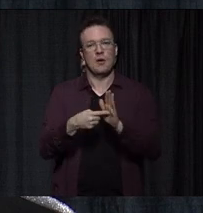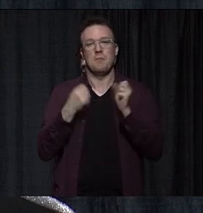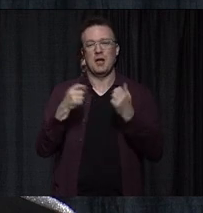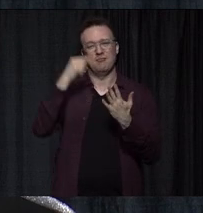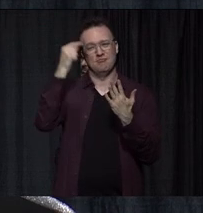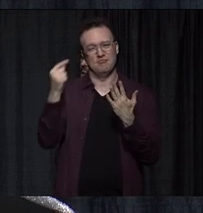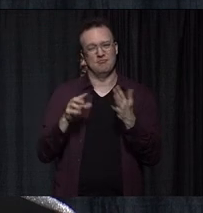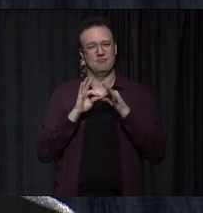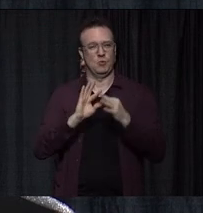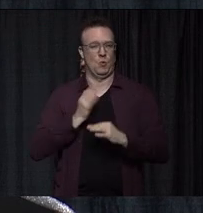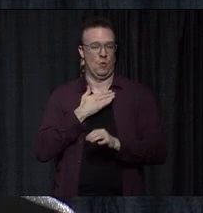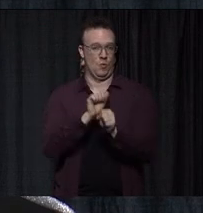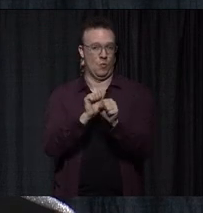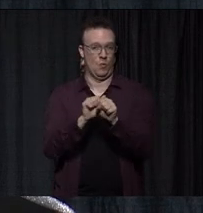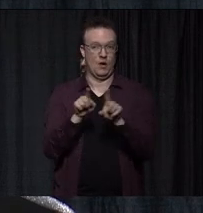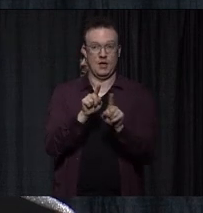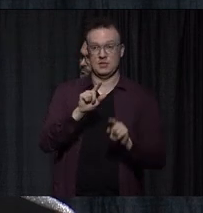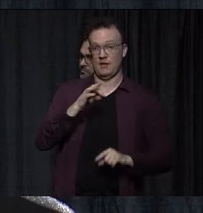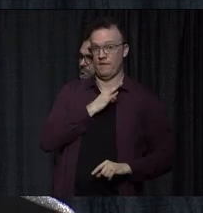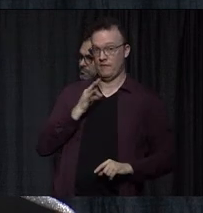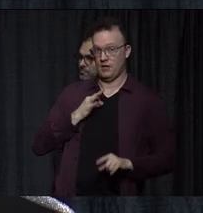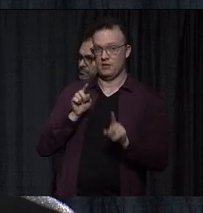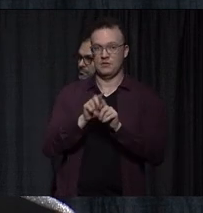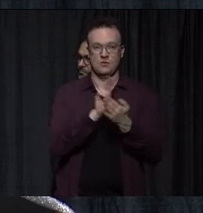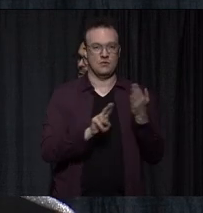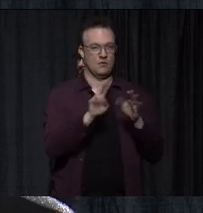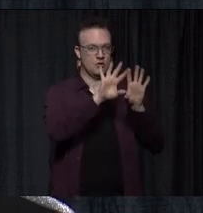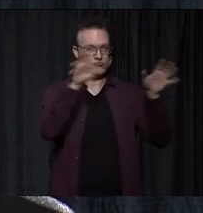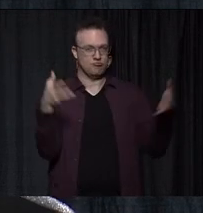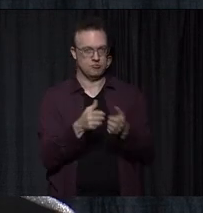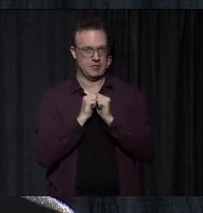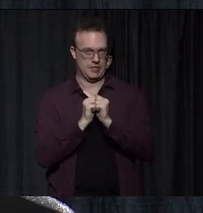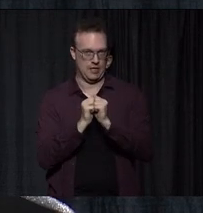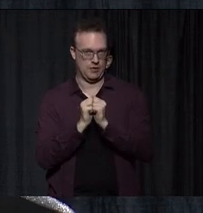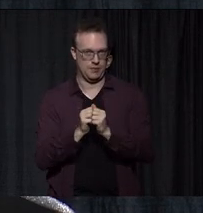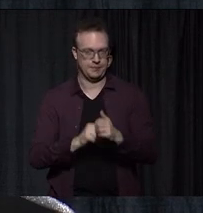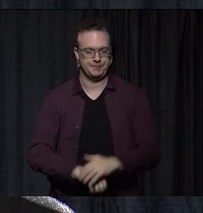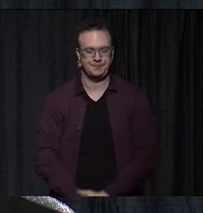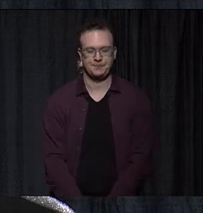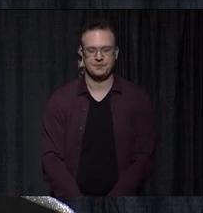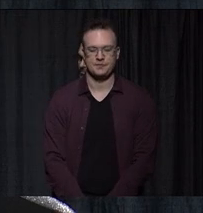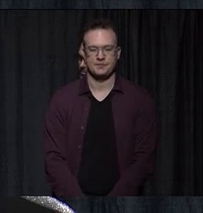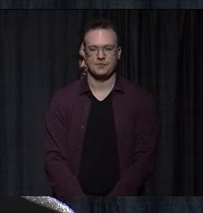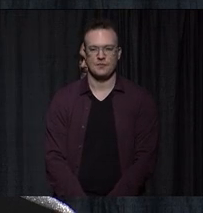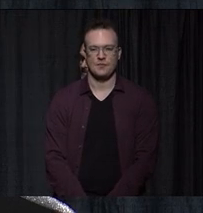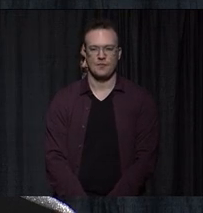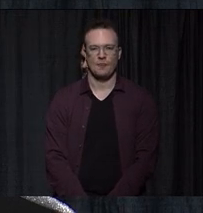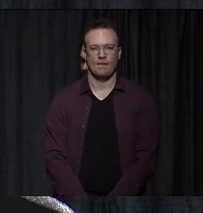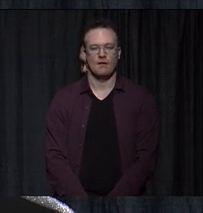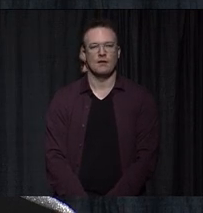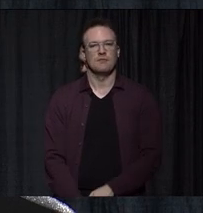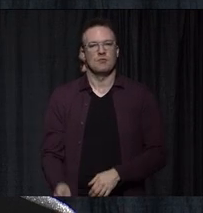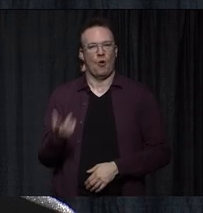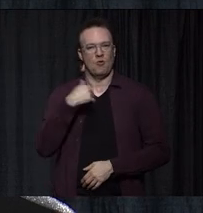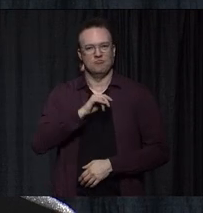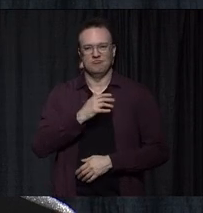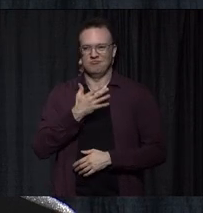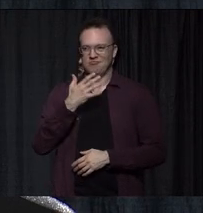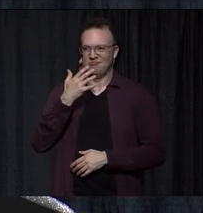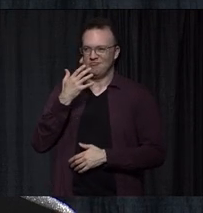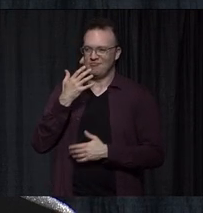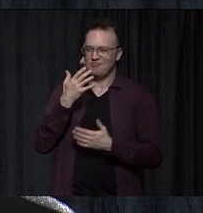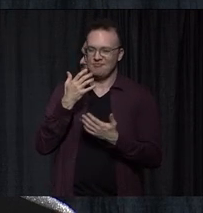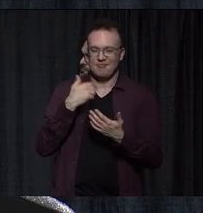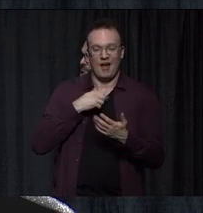much of what we do as a faculty and a university in our best senses and our best selves. So I'm so looking forward to hearing